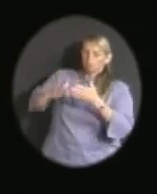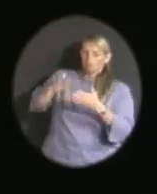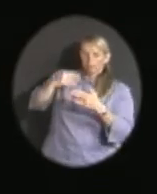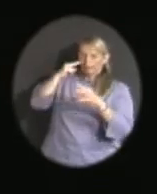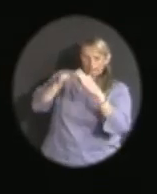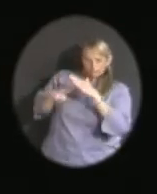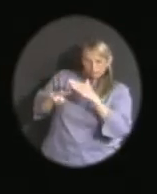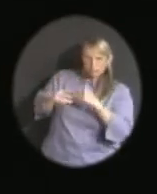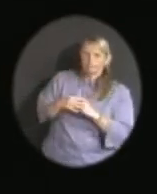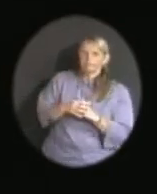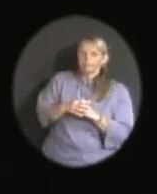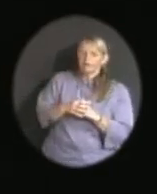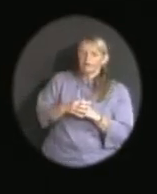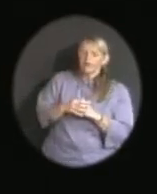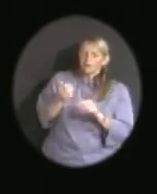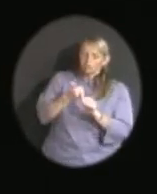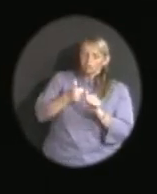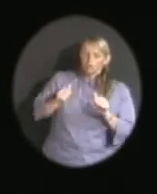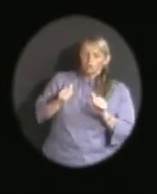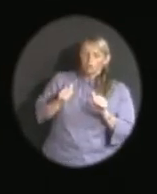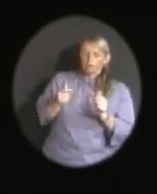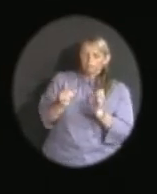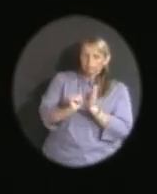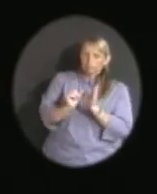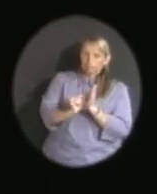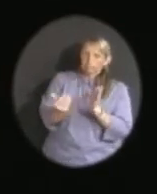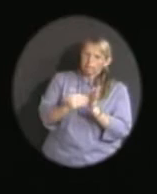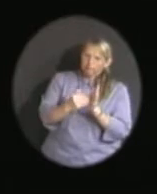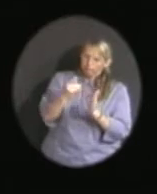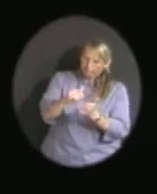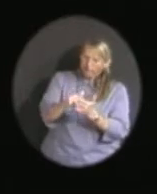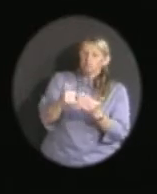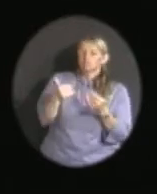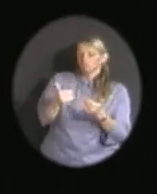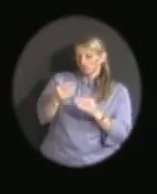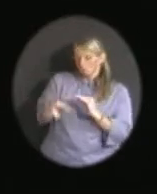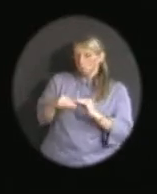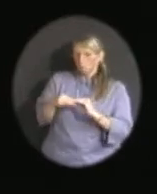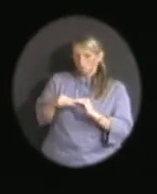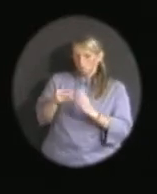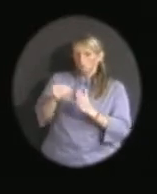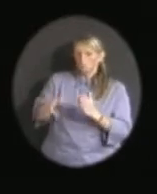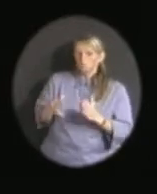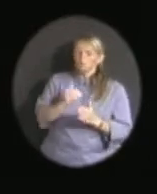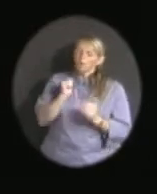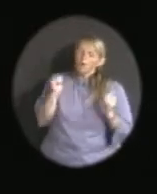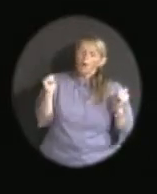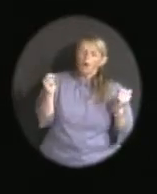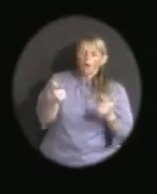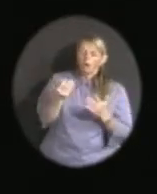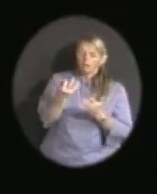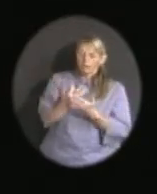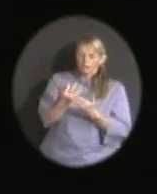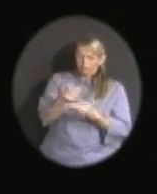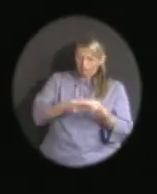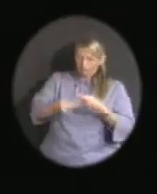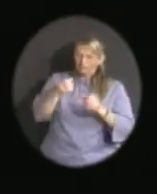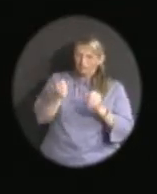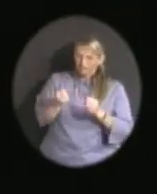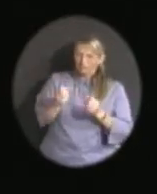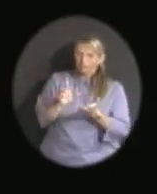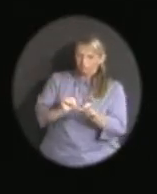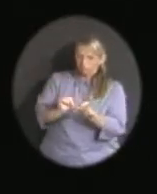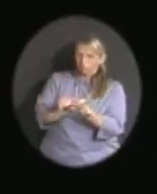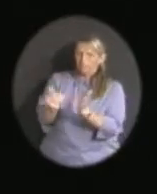and to avoid republishing in that case. All of our funds can be republished, which means if we did receive additional